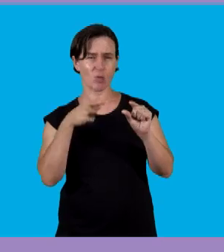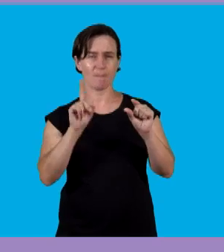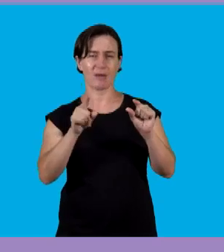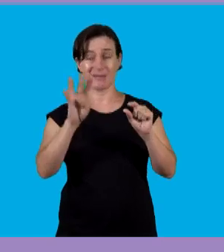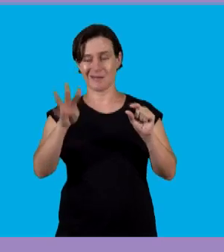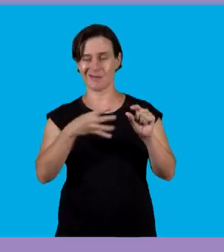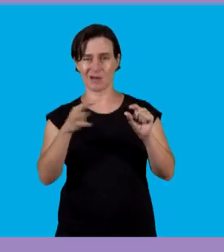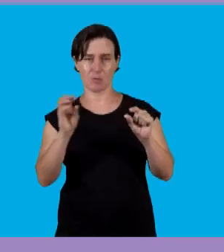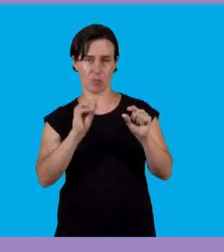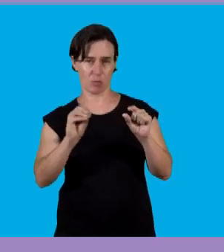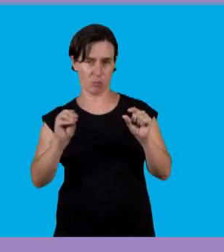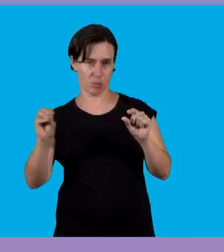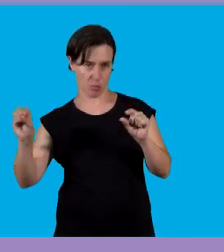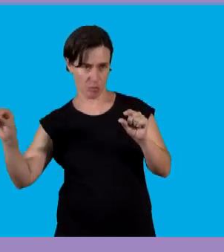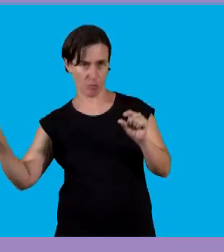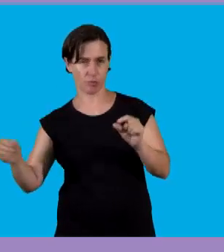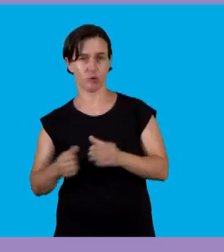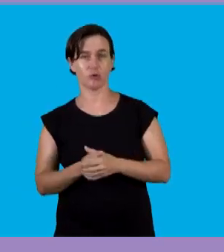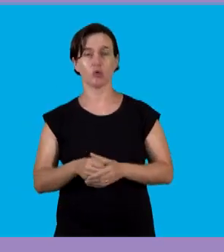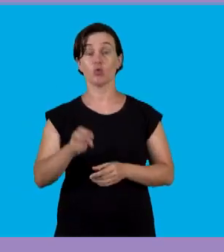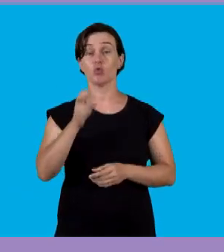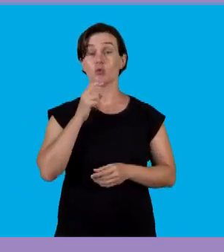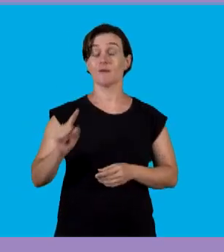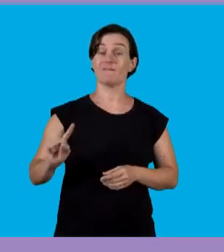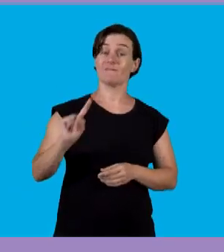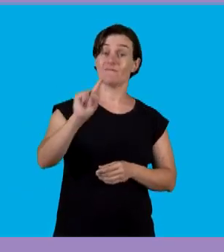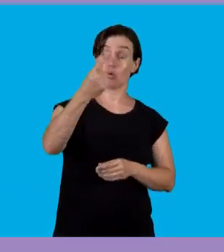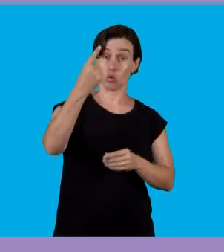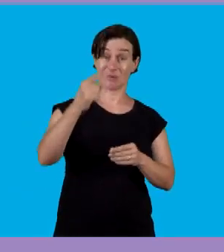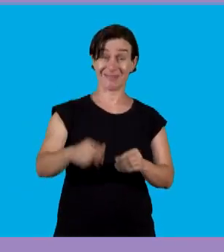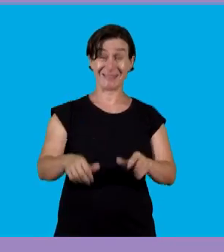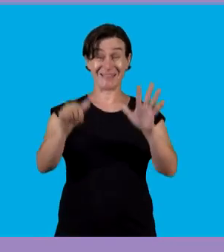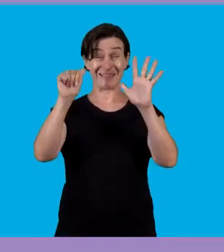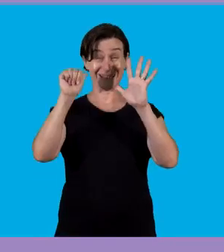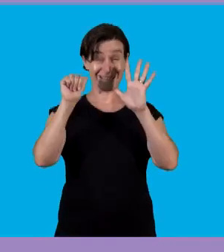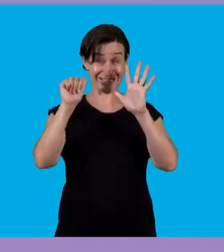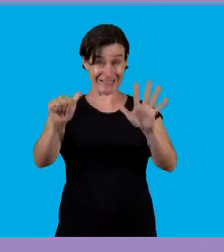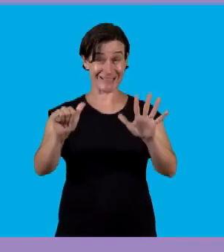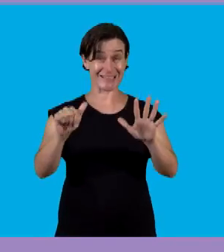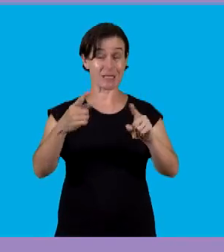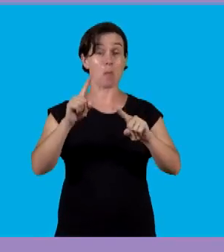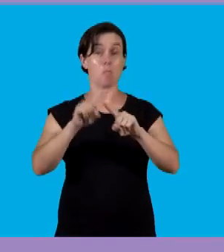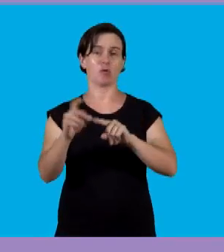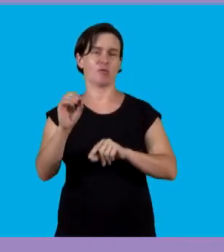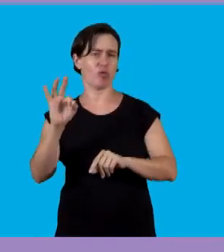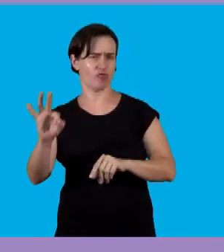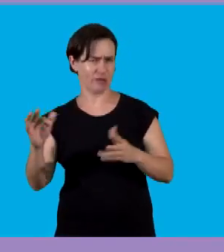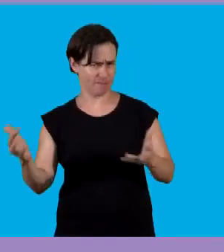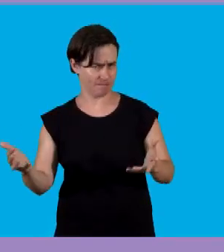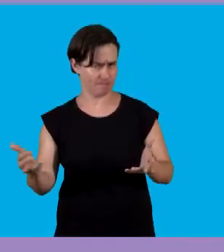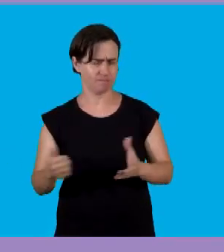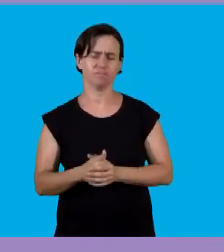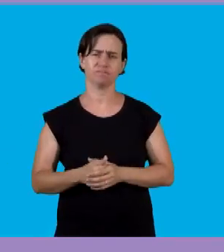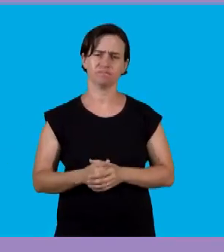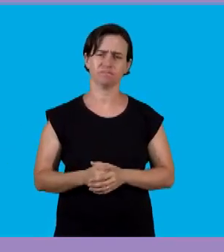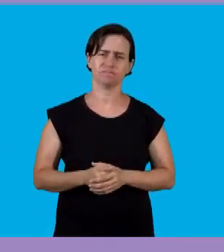the table using the first 6 multiples of 3 as the input values. So as we can see